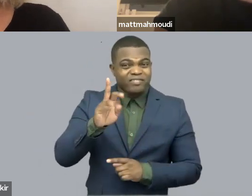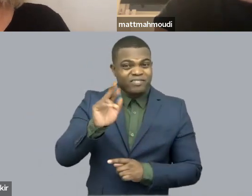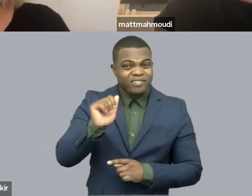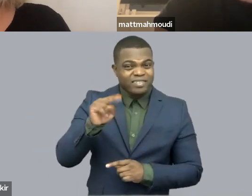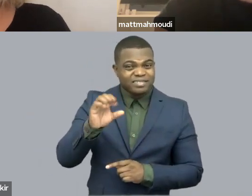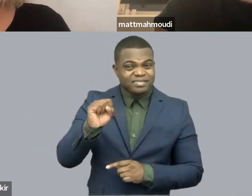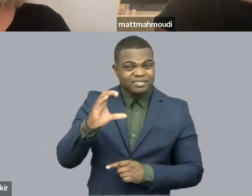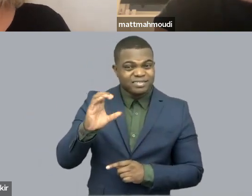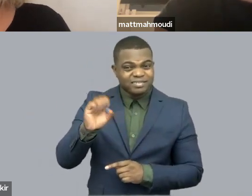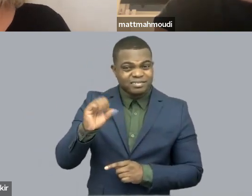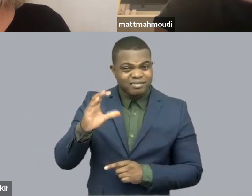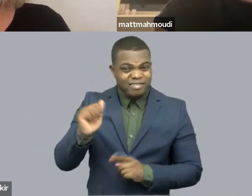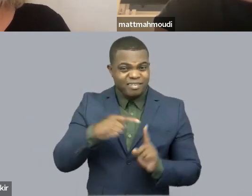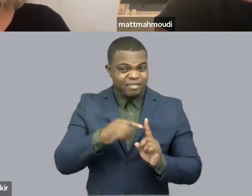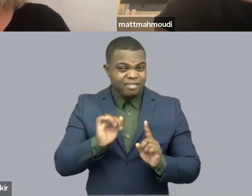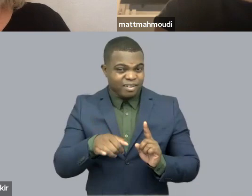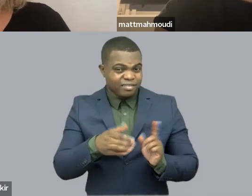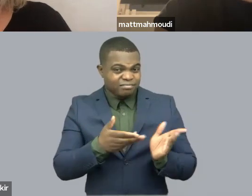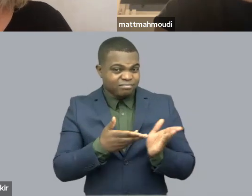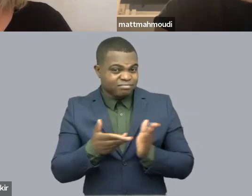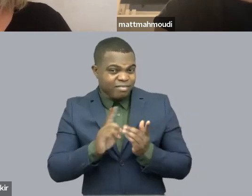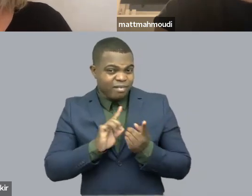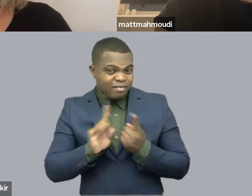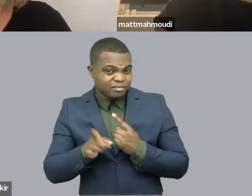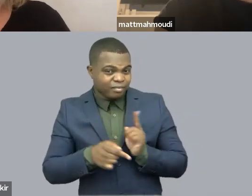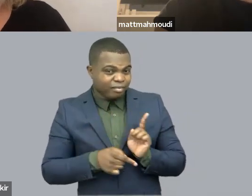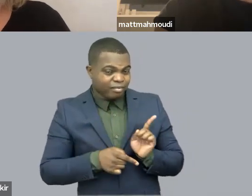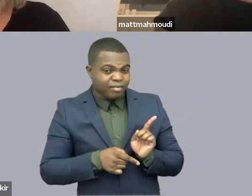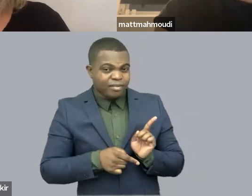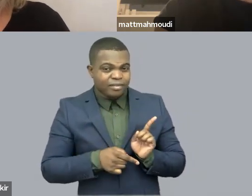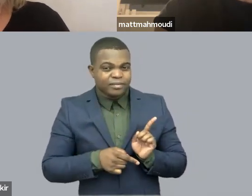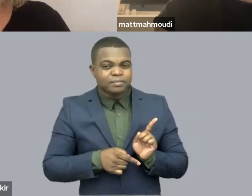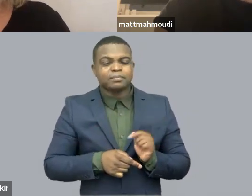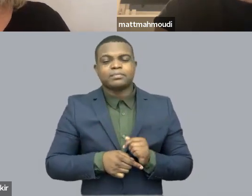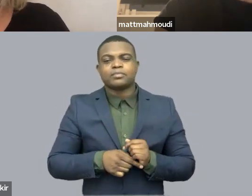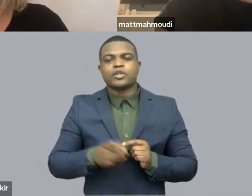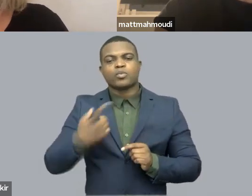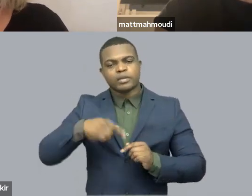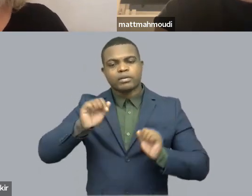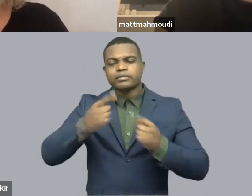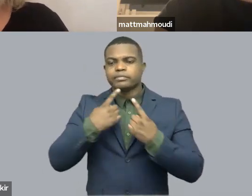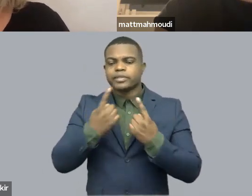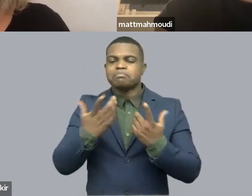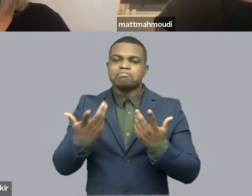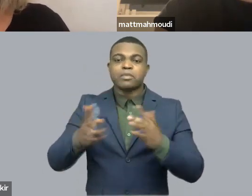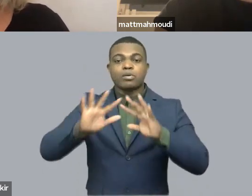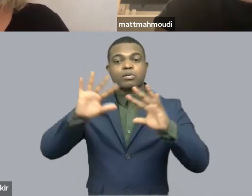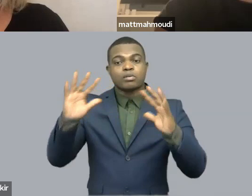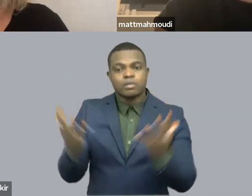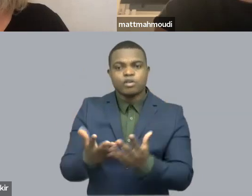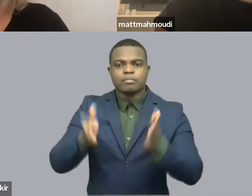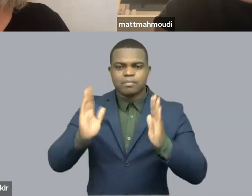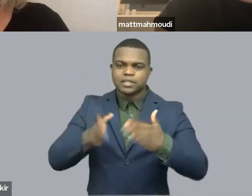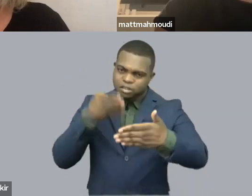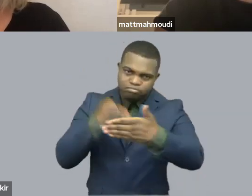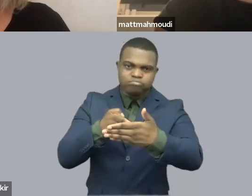think, until states, and in particular, cities have played a large role, at least for facial recognition, in setting the standards